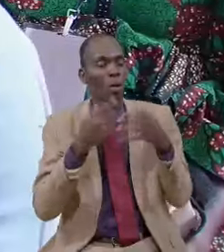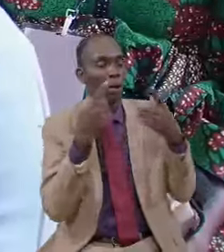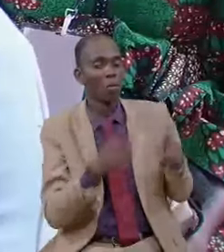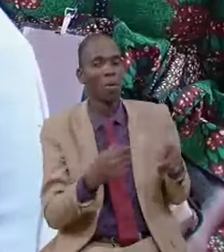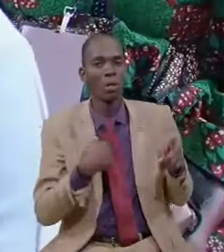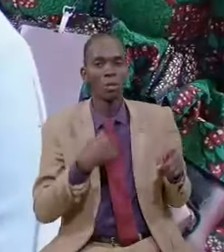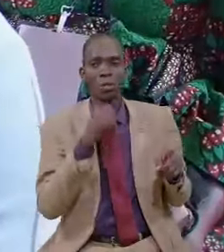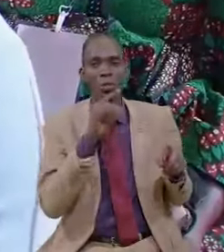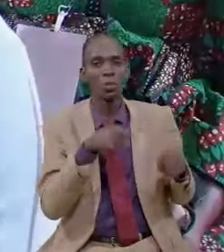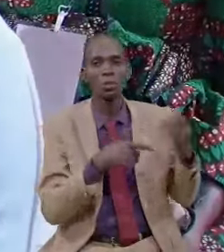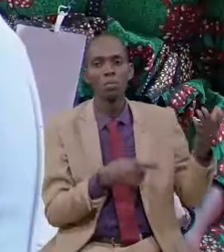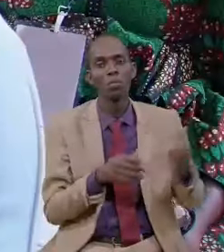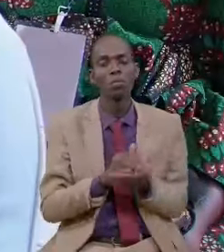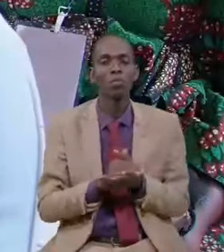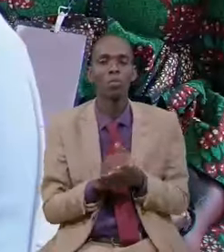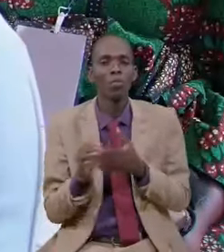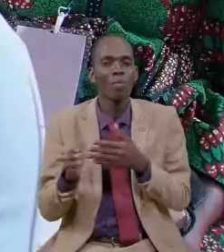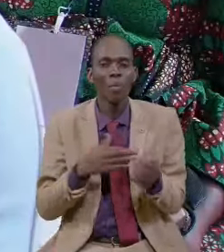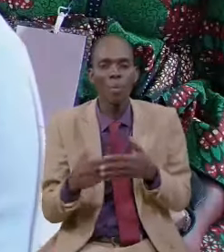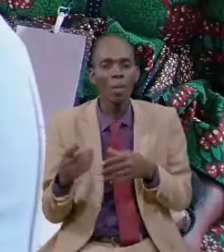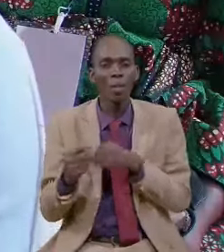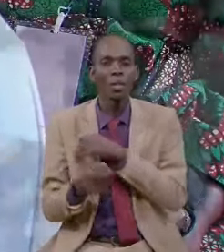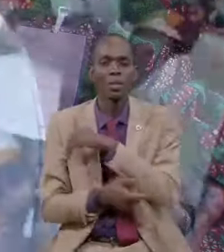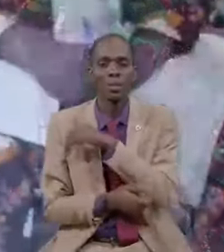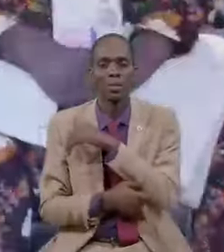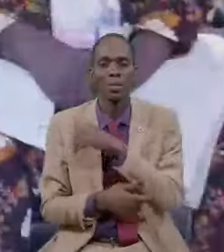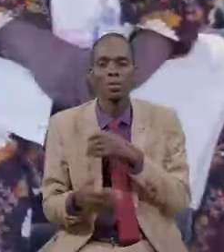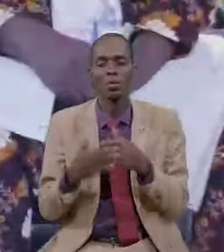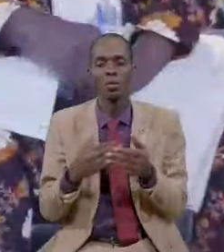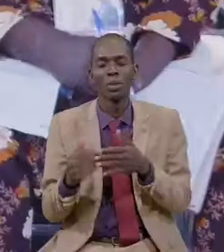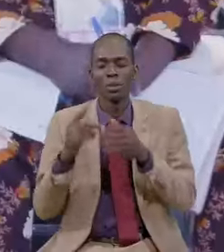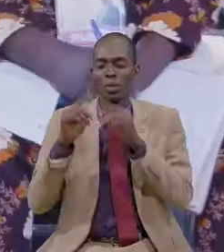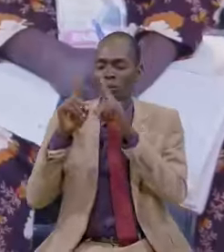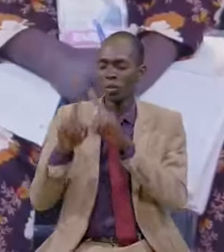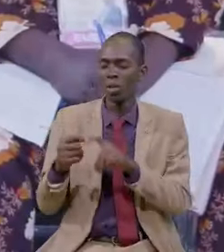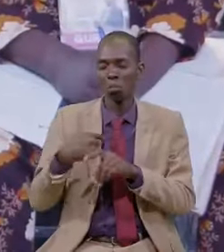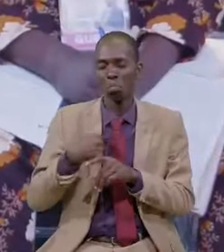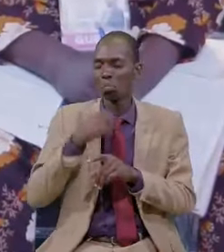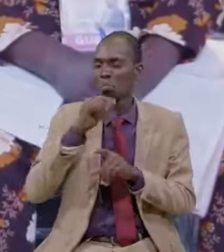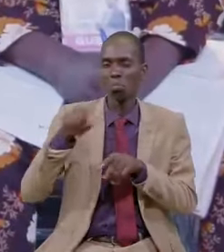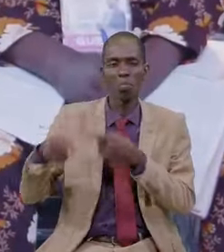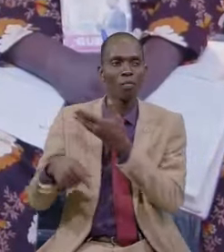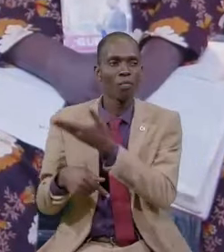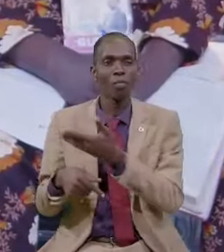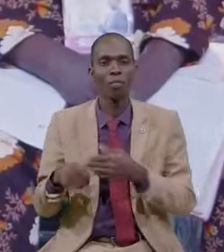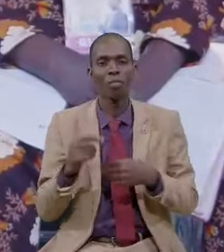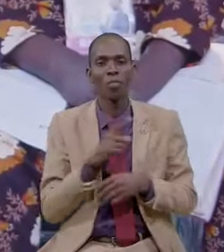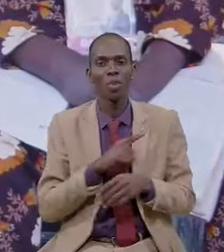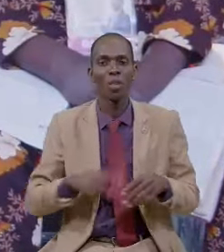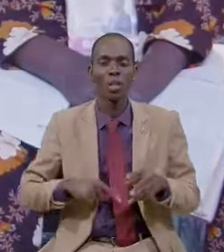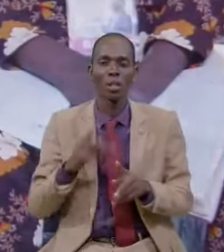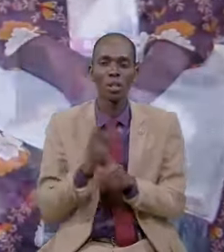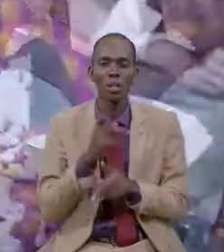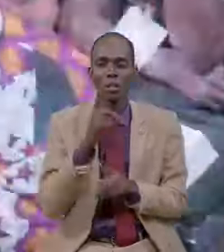Whatever the temptation, whatever the trial, I will not go there. The Lord preserve you